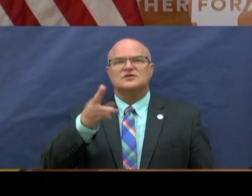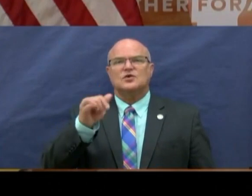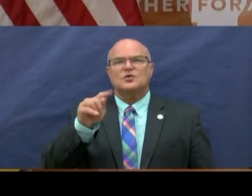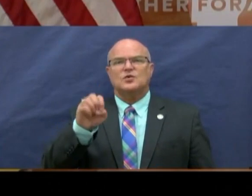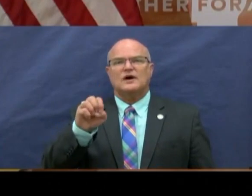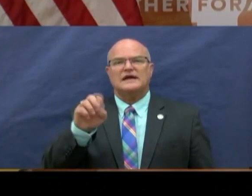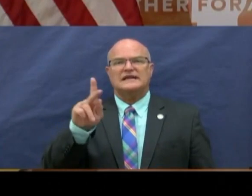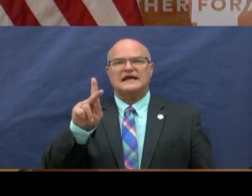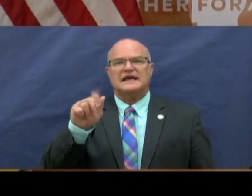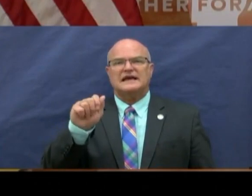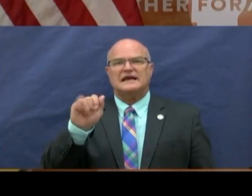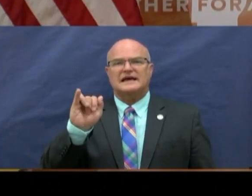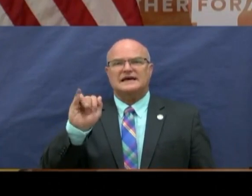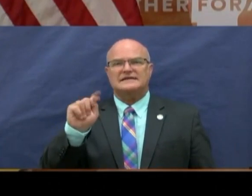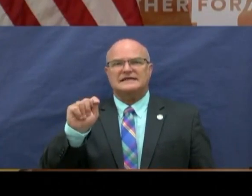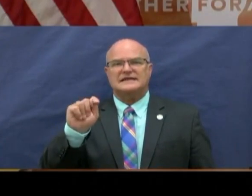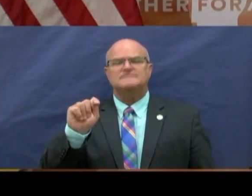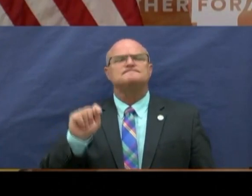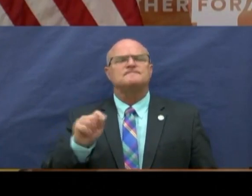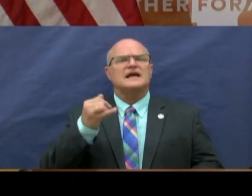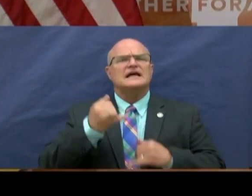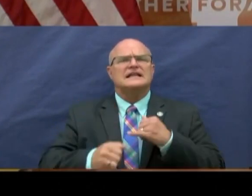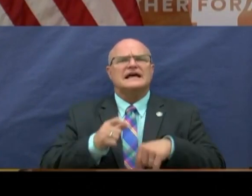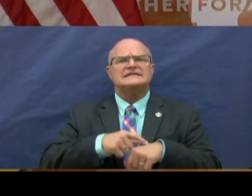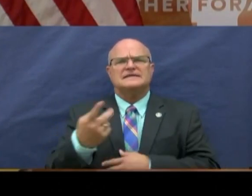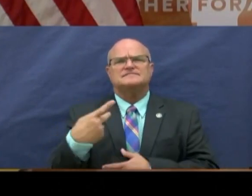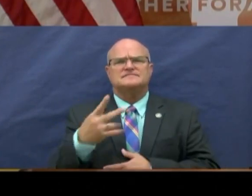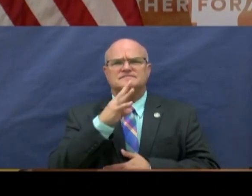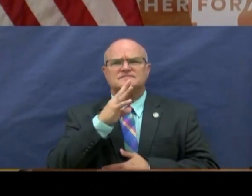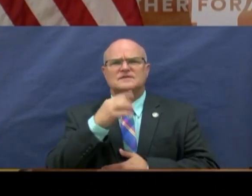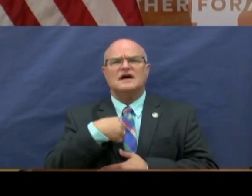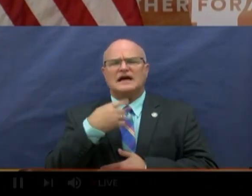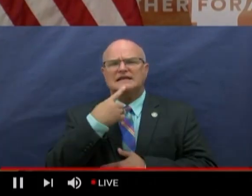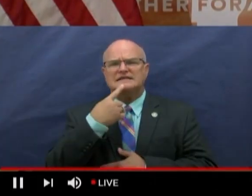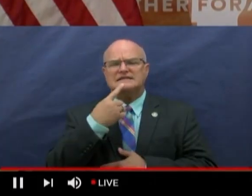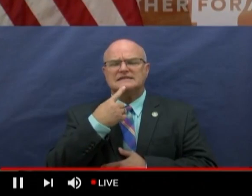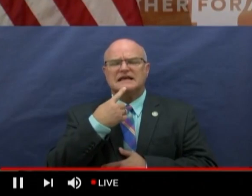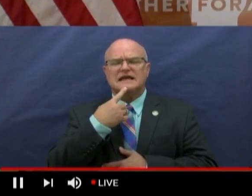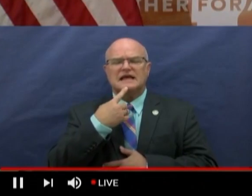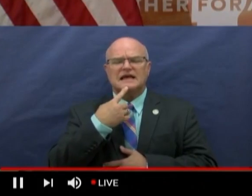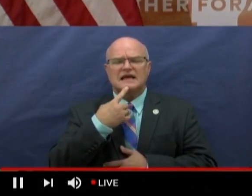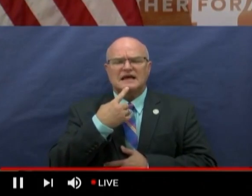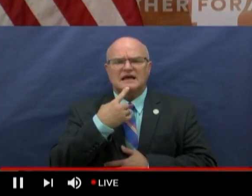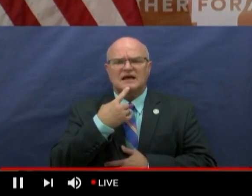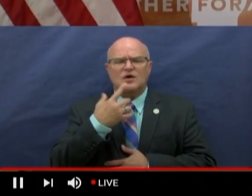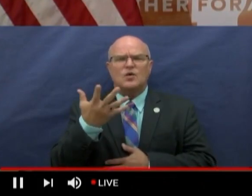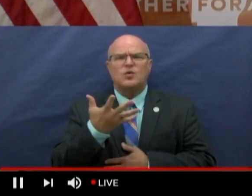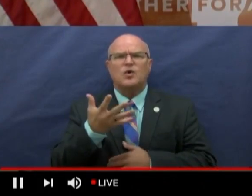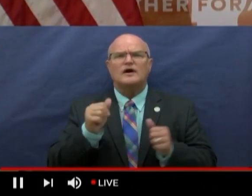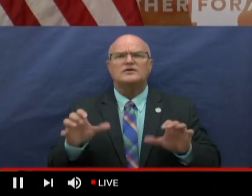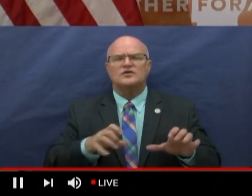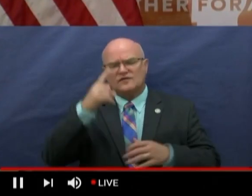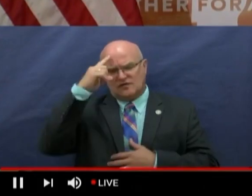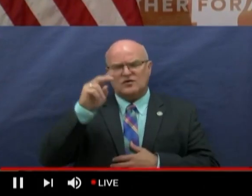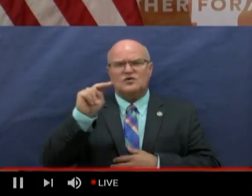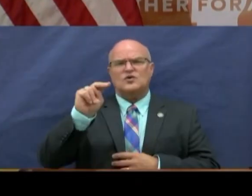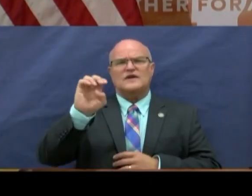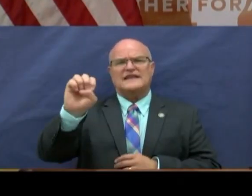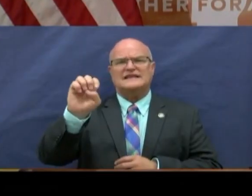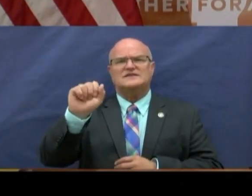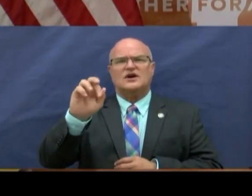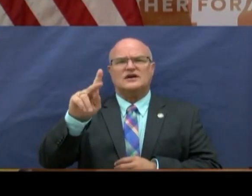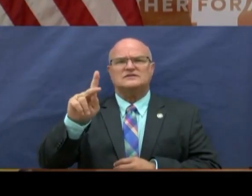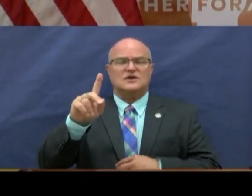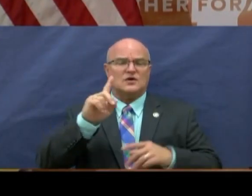Yes. Last time you and I spoke, I said what can you do for Northeast Arkansas? And